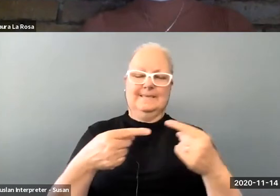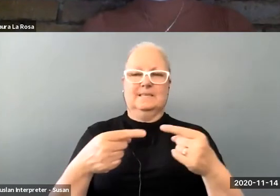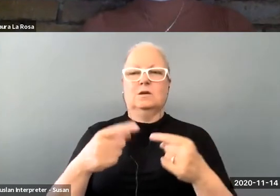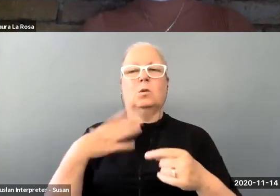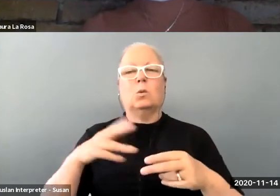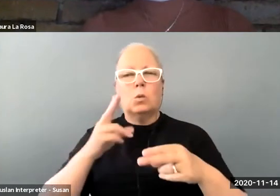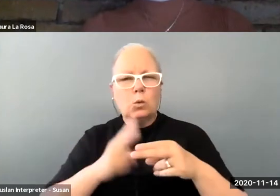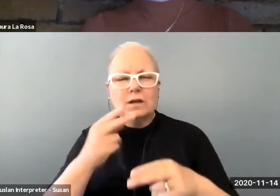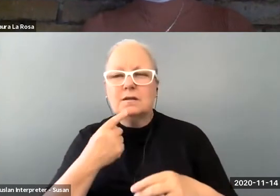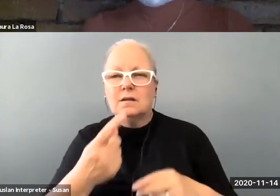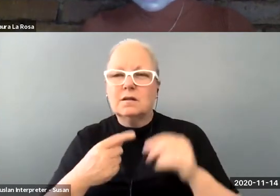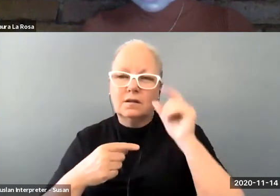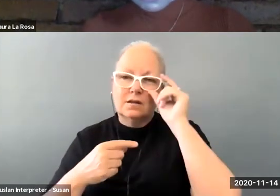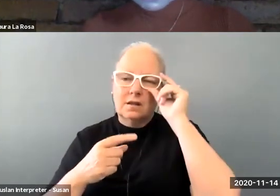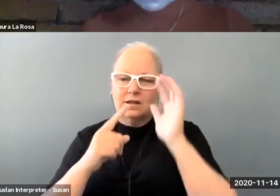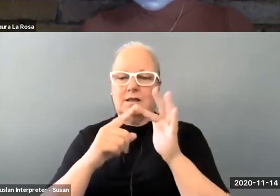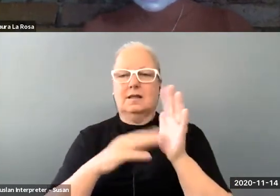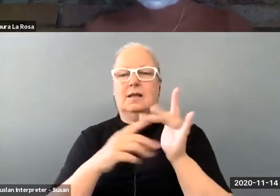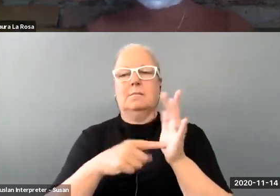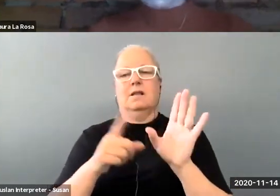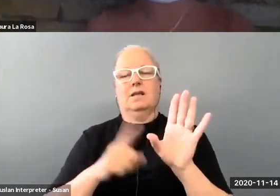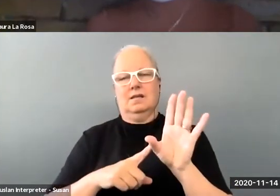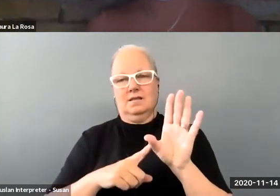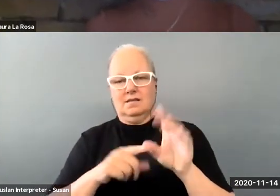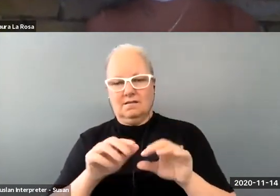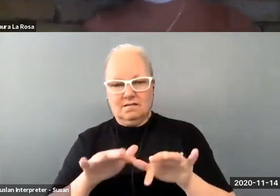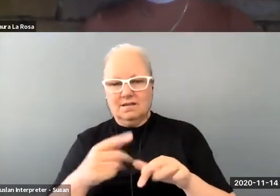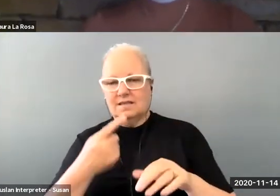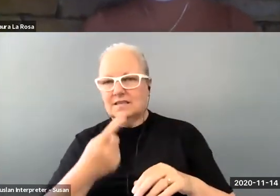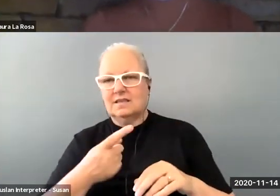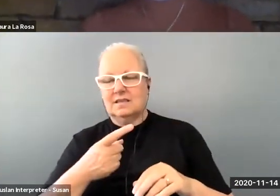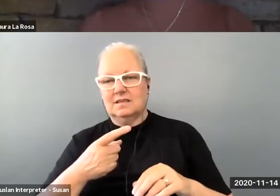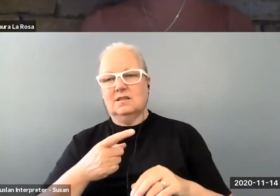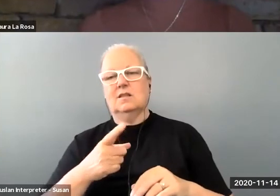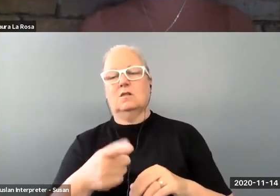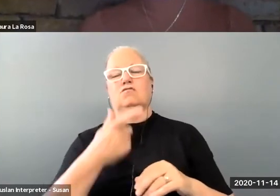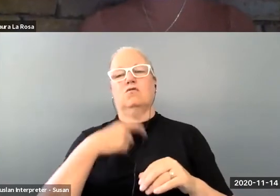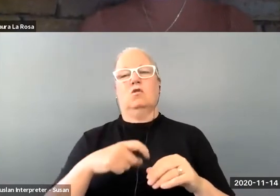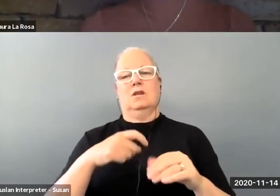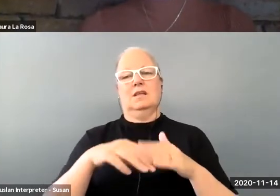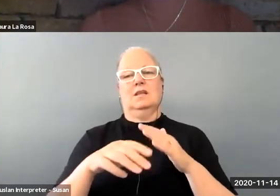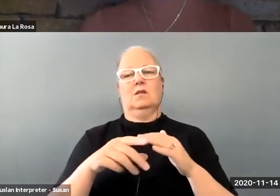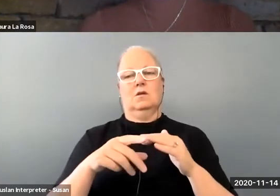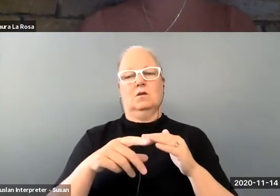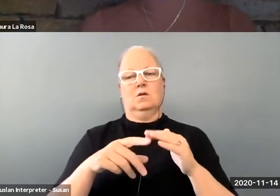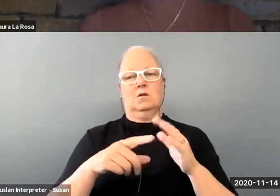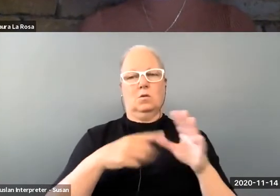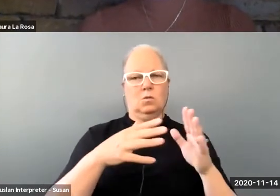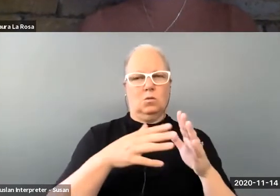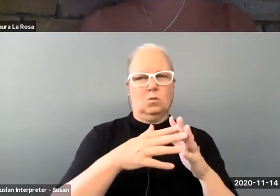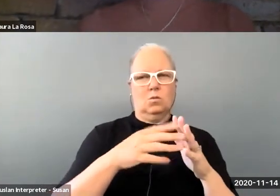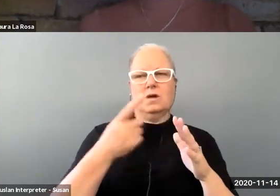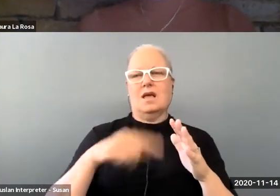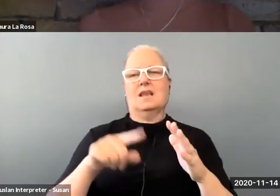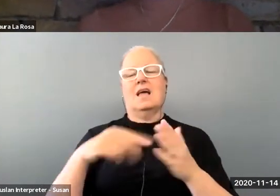quickly, I'll just, Emily's just messaged, commenting, saying, and the role of feminism in Laura and Anna's own work and arts practice.